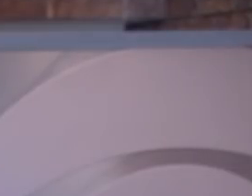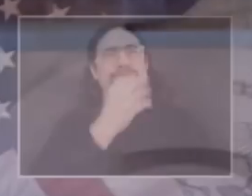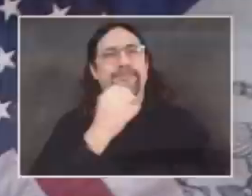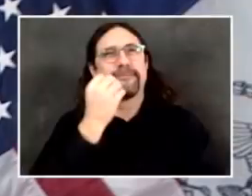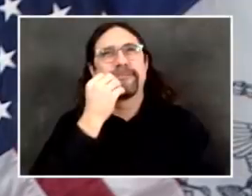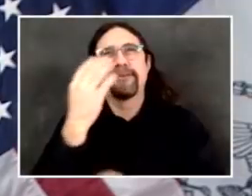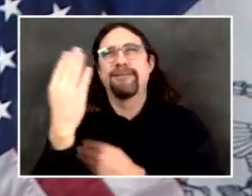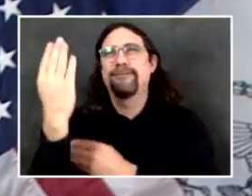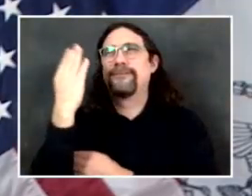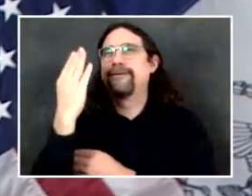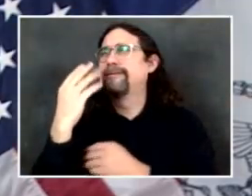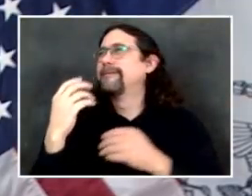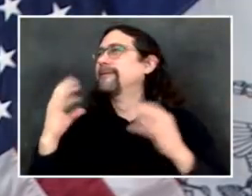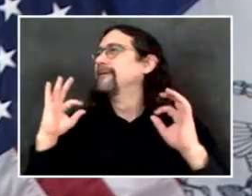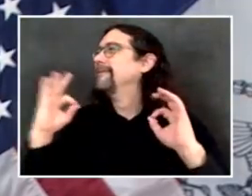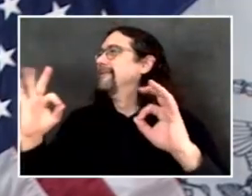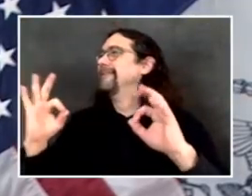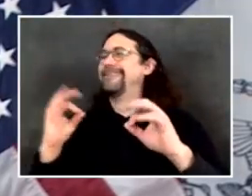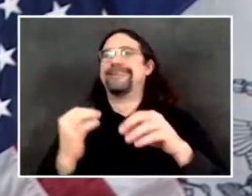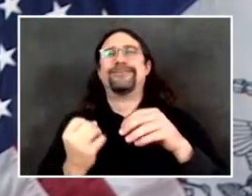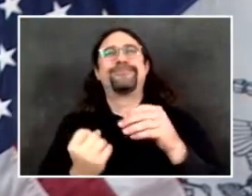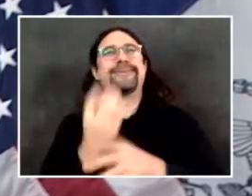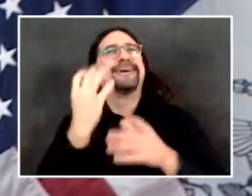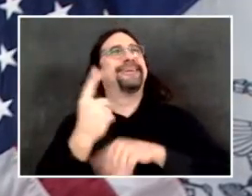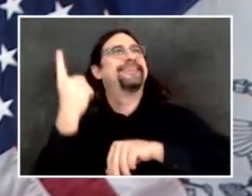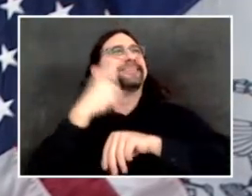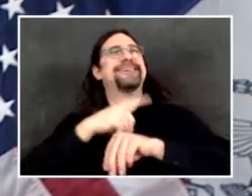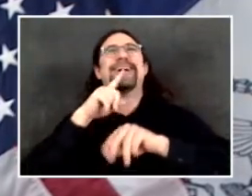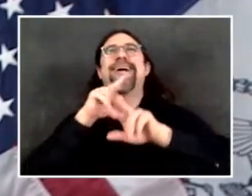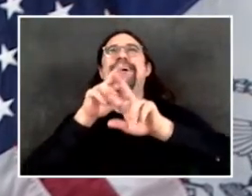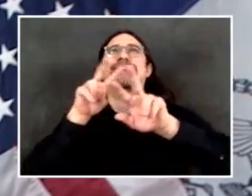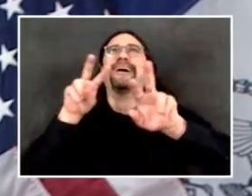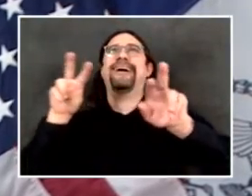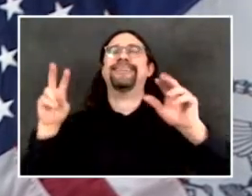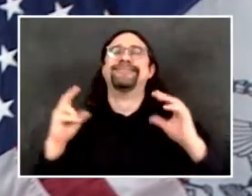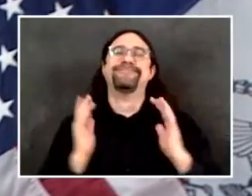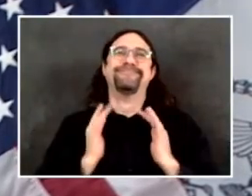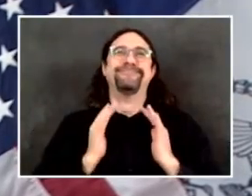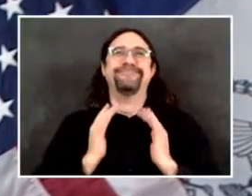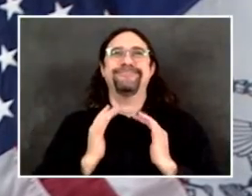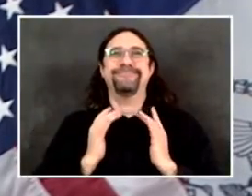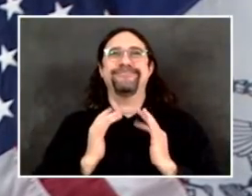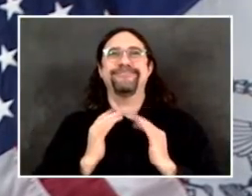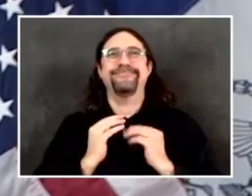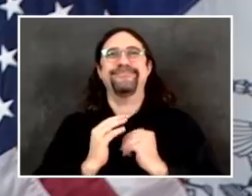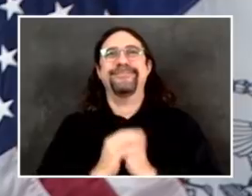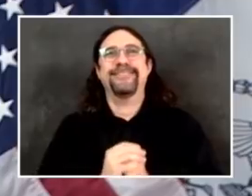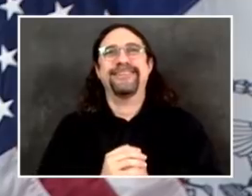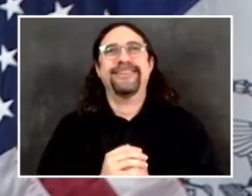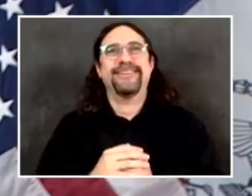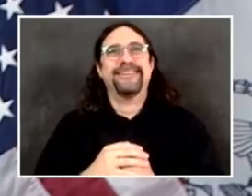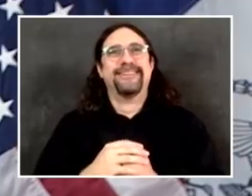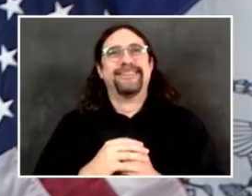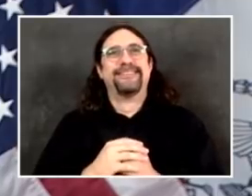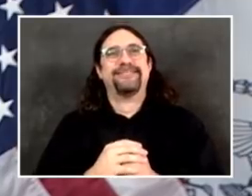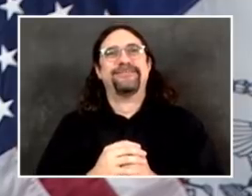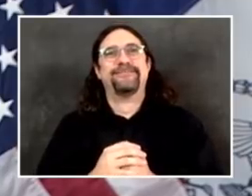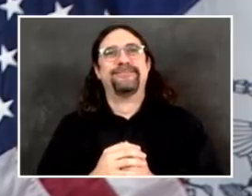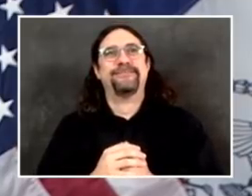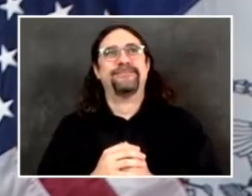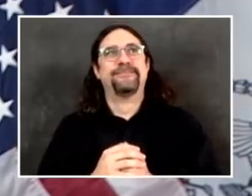listen in. But also, there's a little more hope in the air because we've seen some real